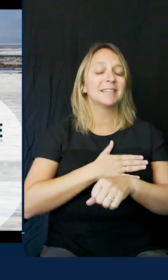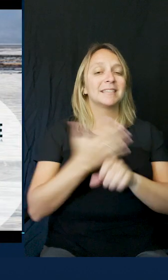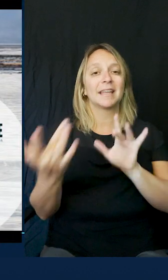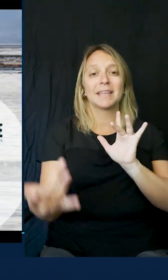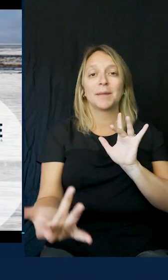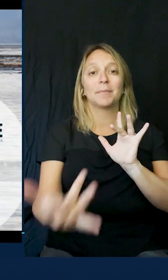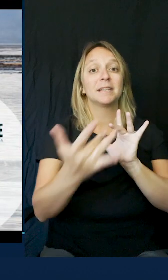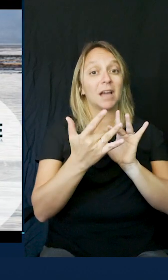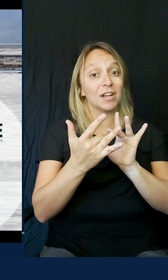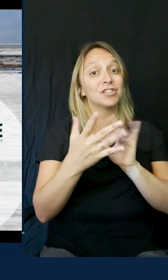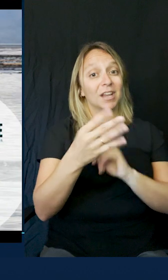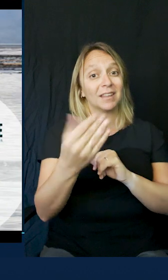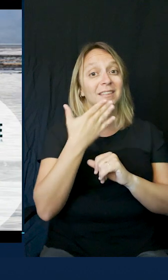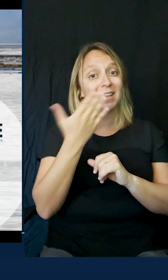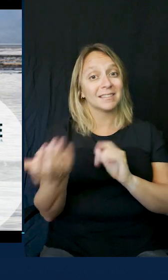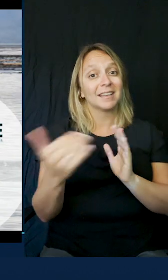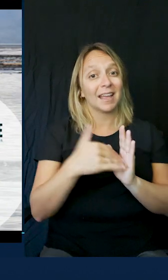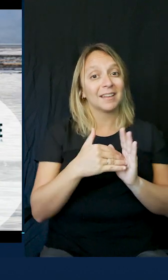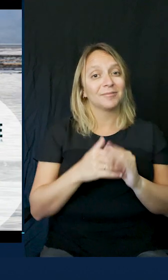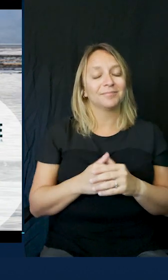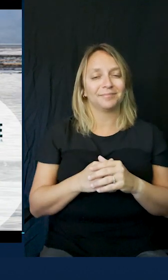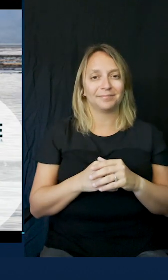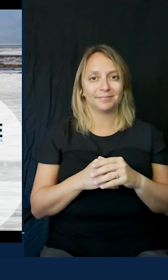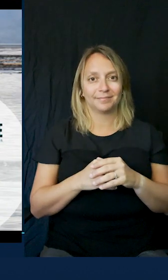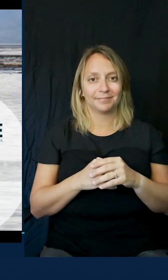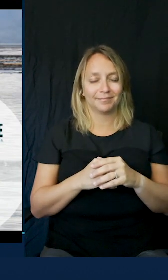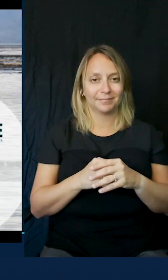touch, and thank you again.